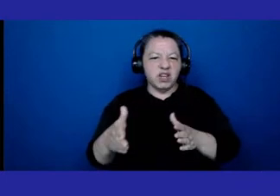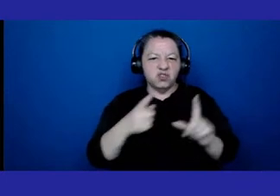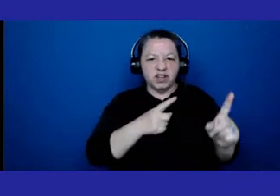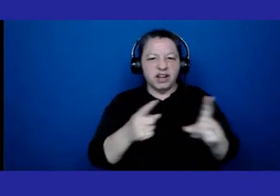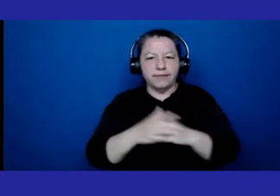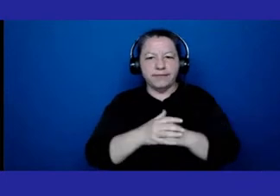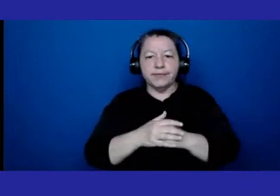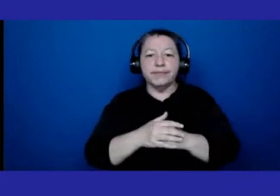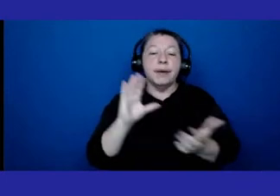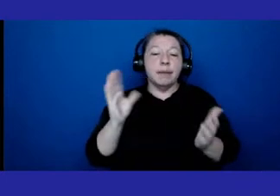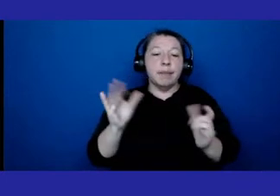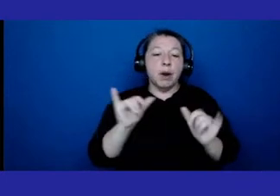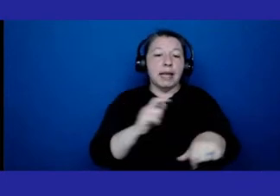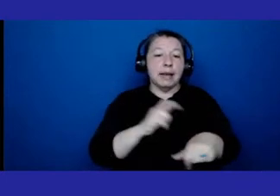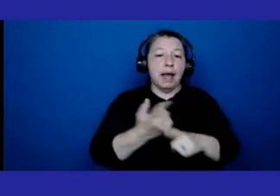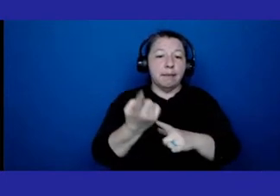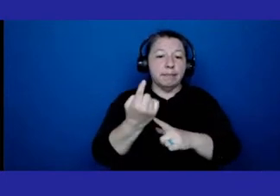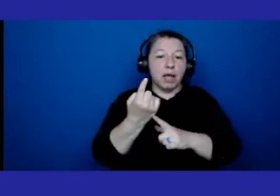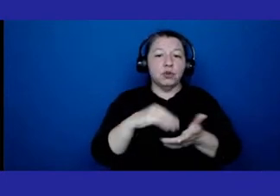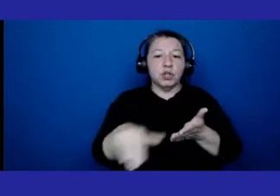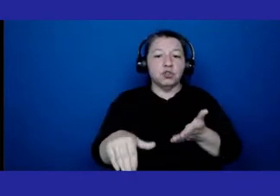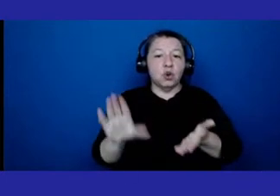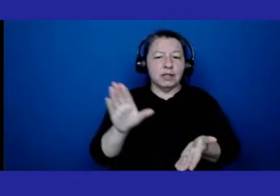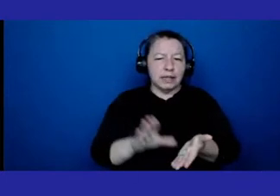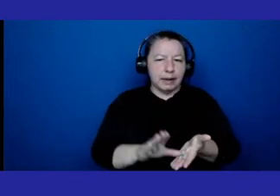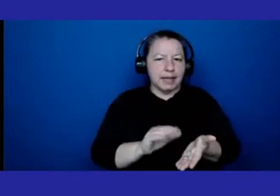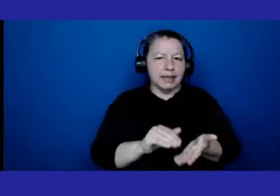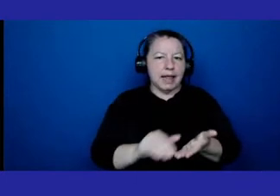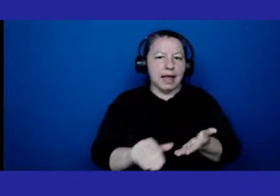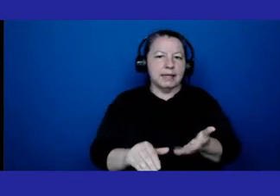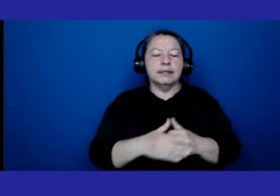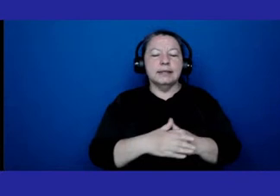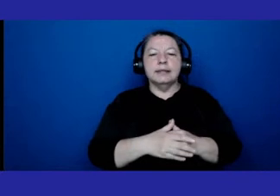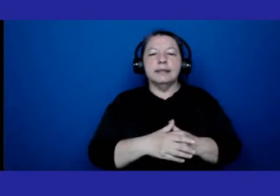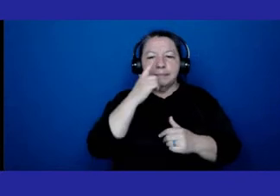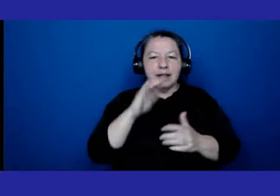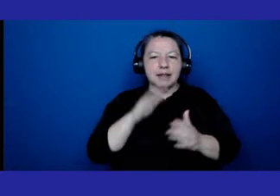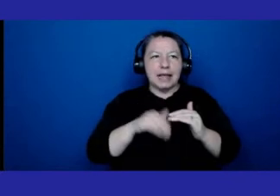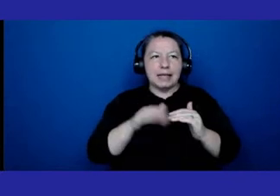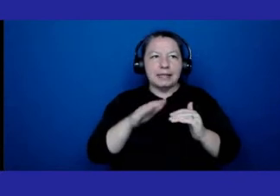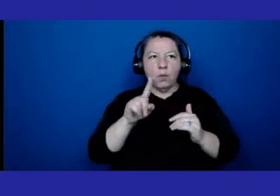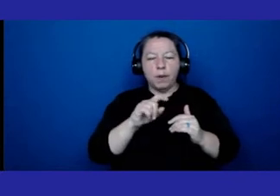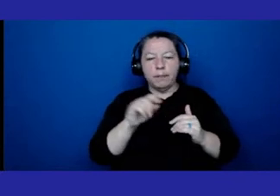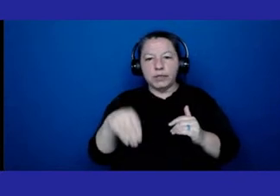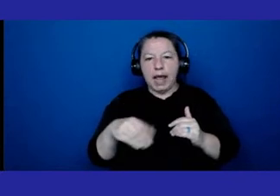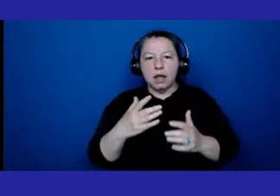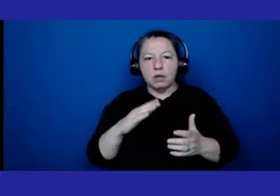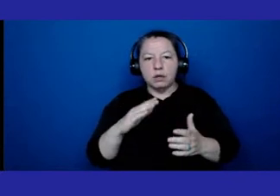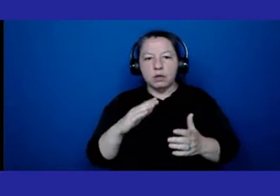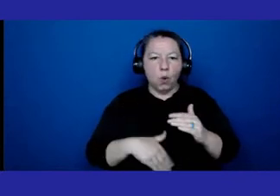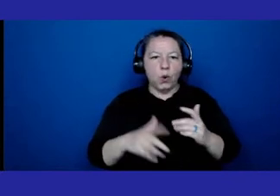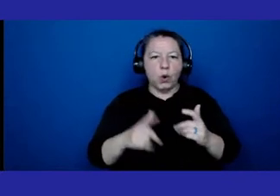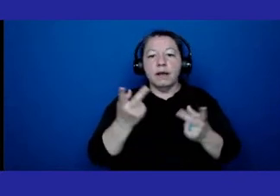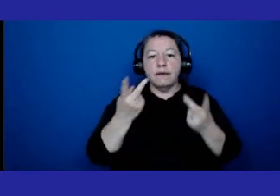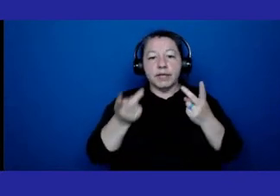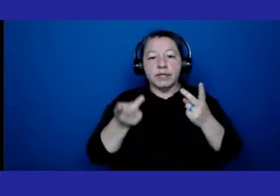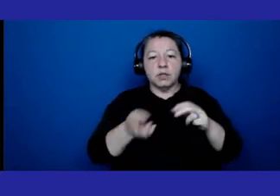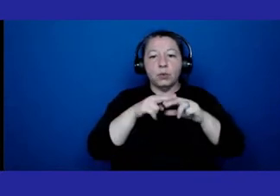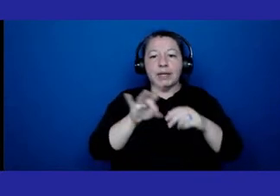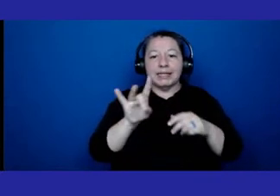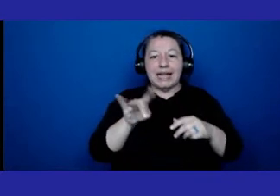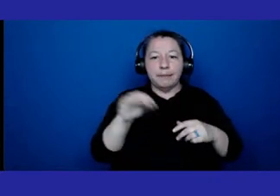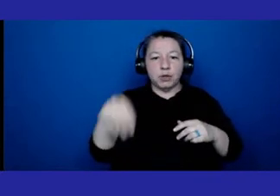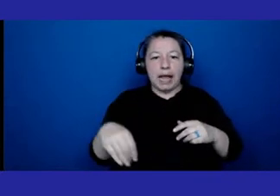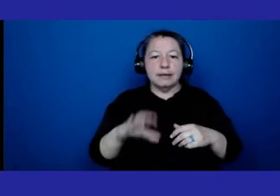time last year, discharges are slightly lower by less than 1%, and visits are up 8%.